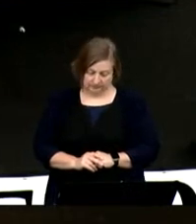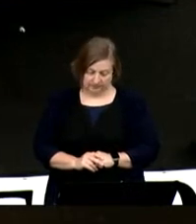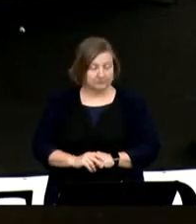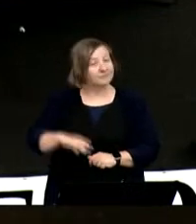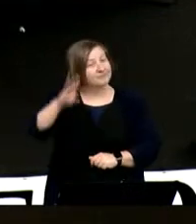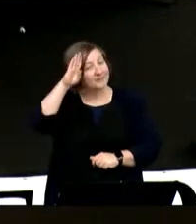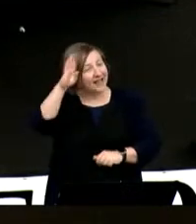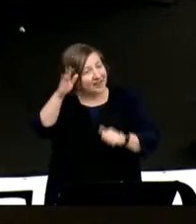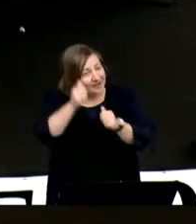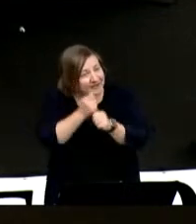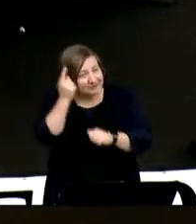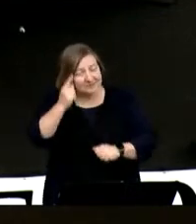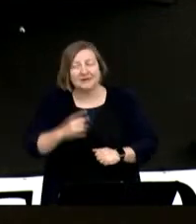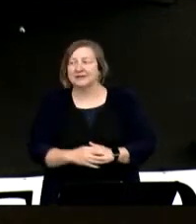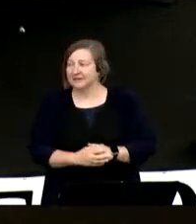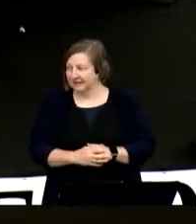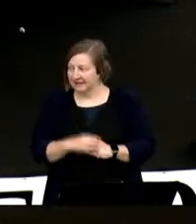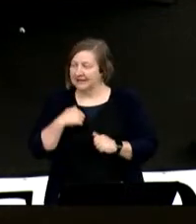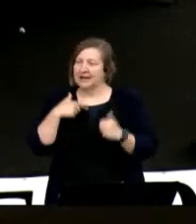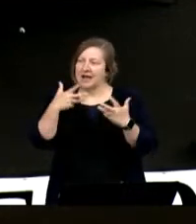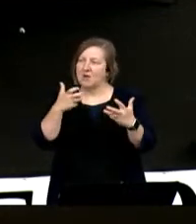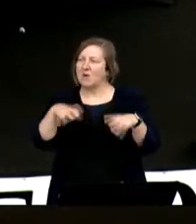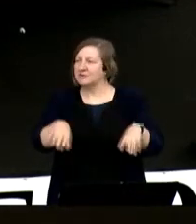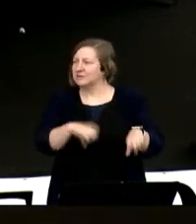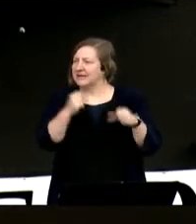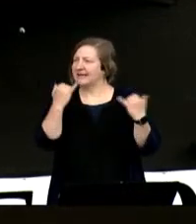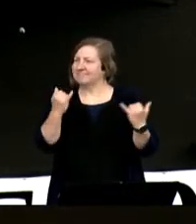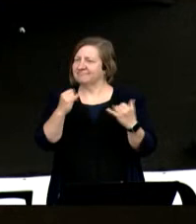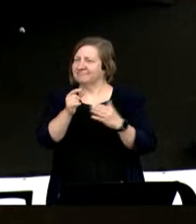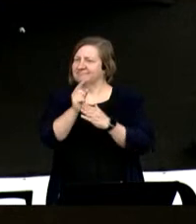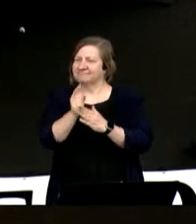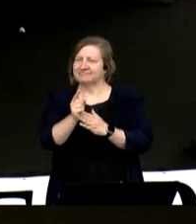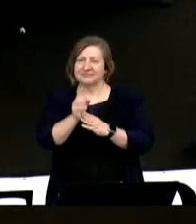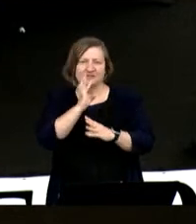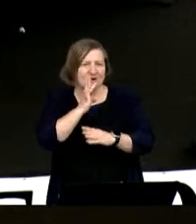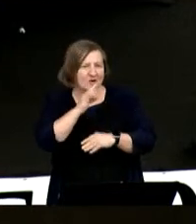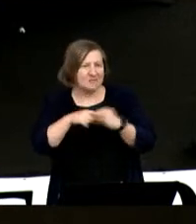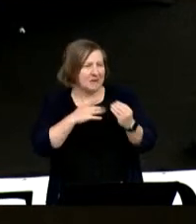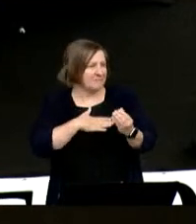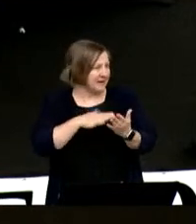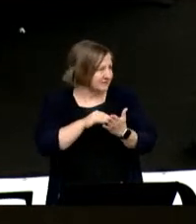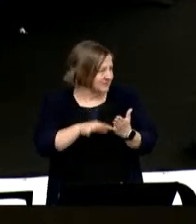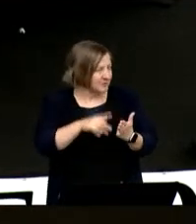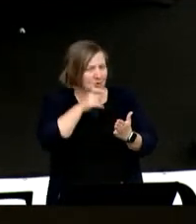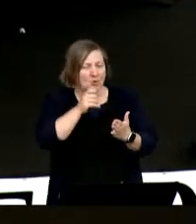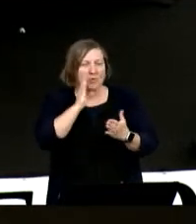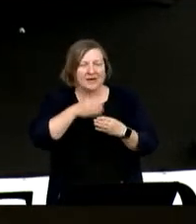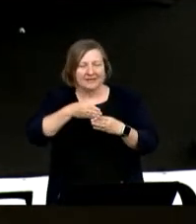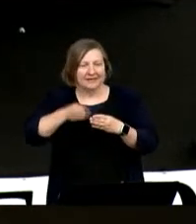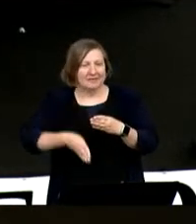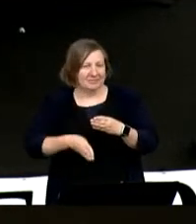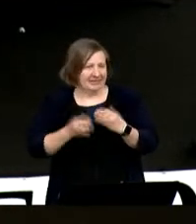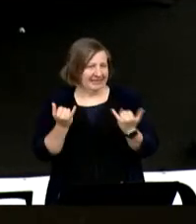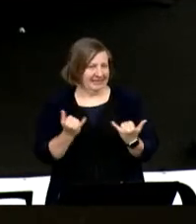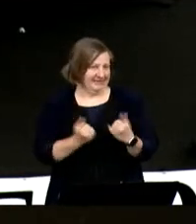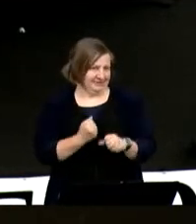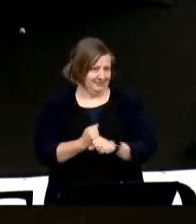Hello, everyone. I would like to take this opportunity to talk about my students that are completing this year.